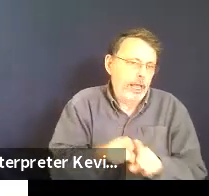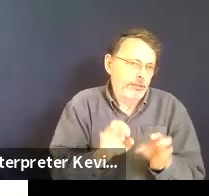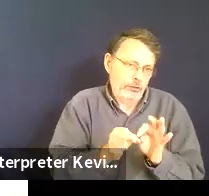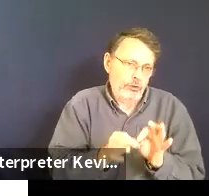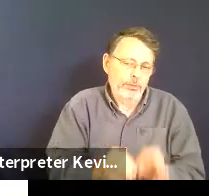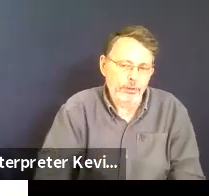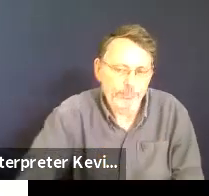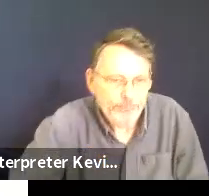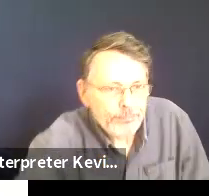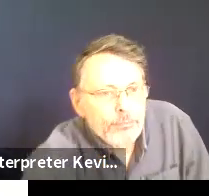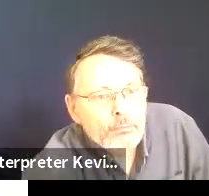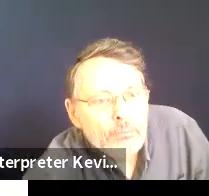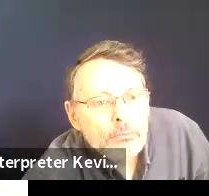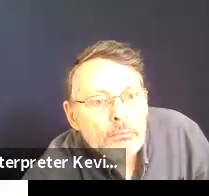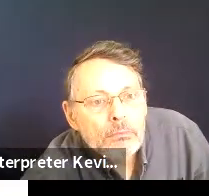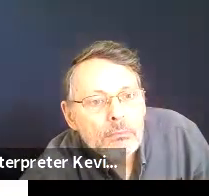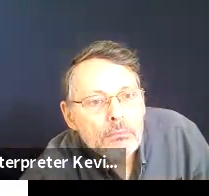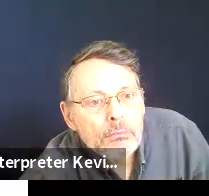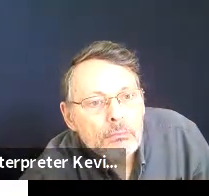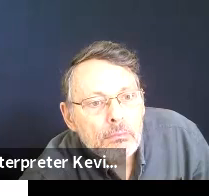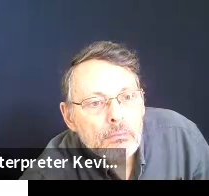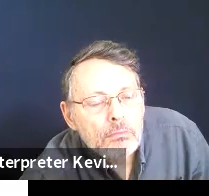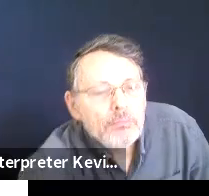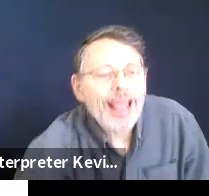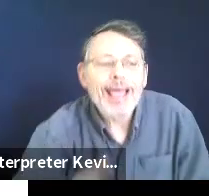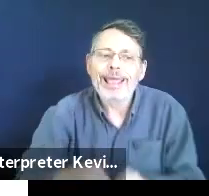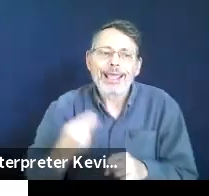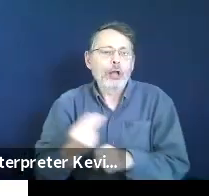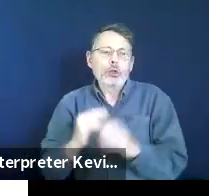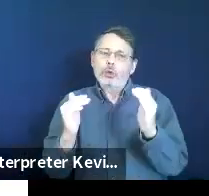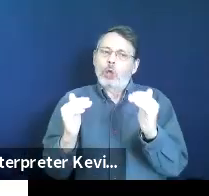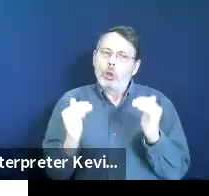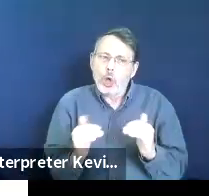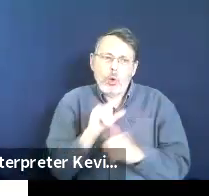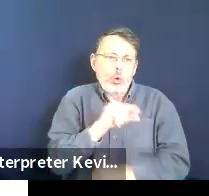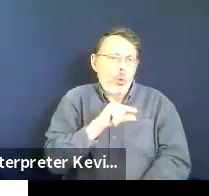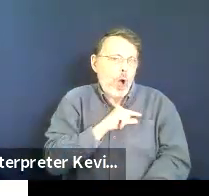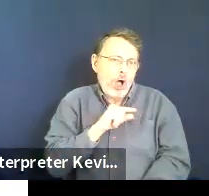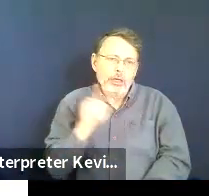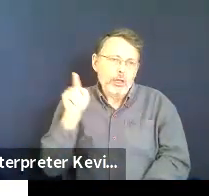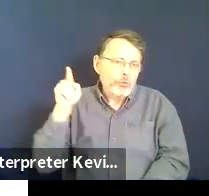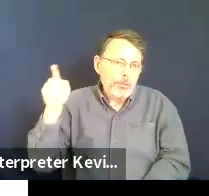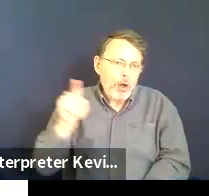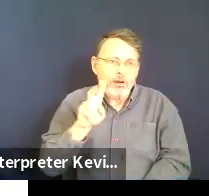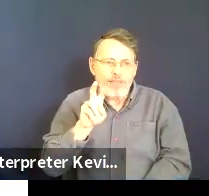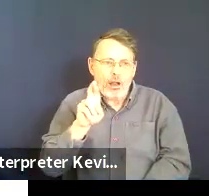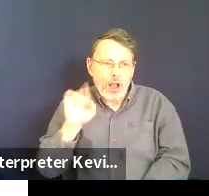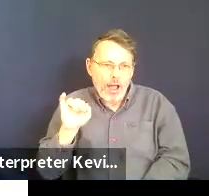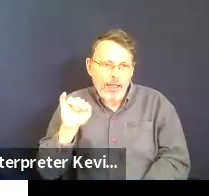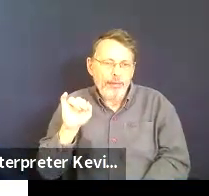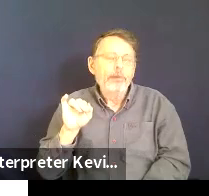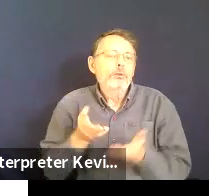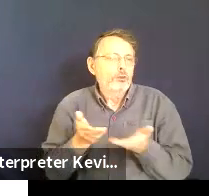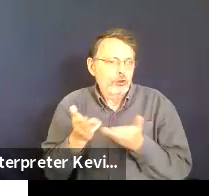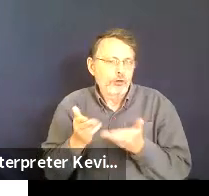interpreter. And they can also not use low quality video remote interpreting services. The DOJ has set out